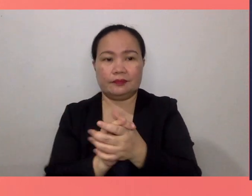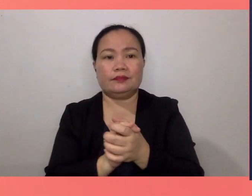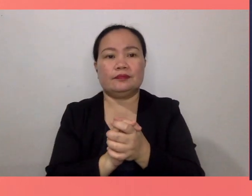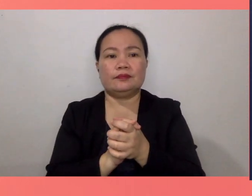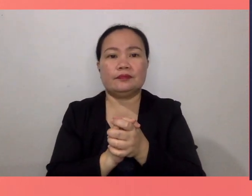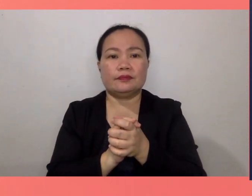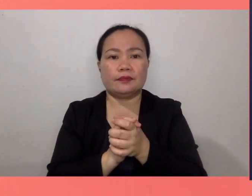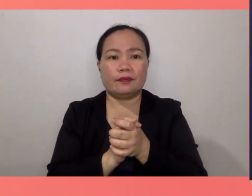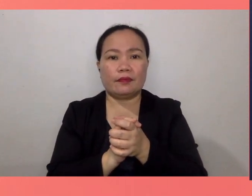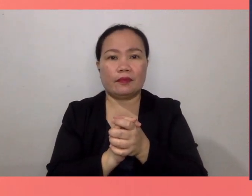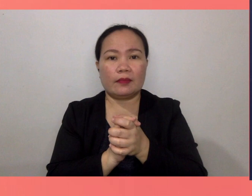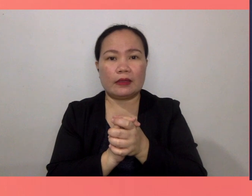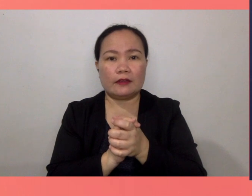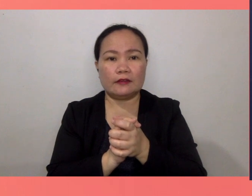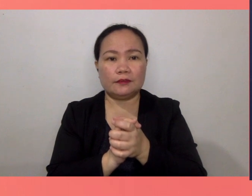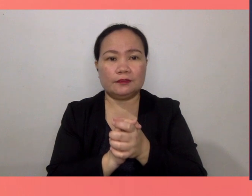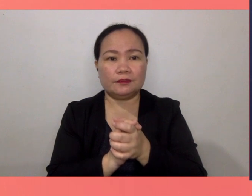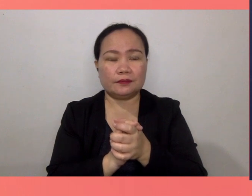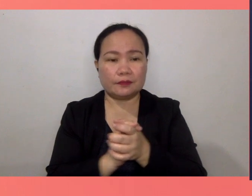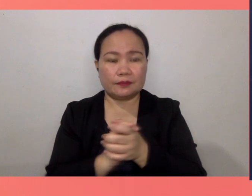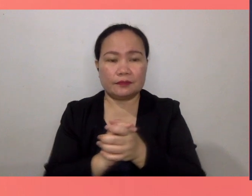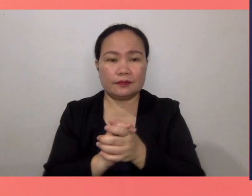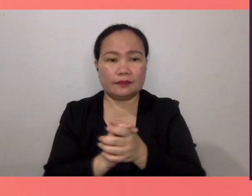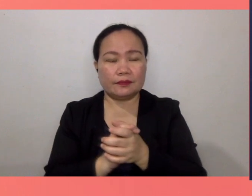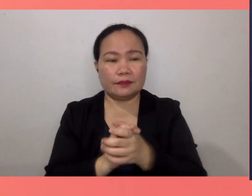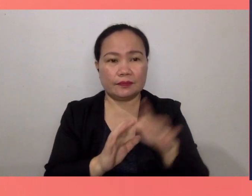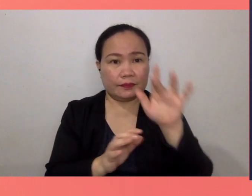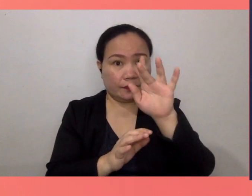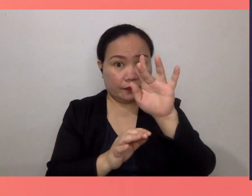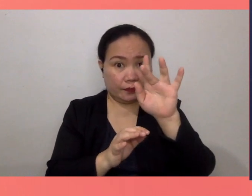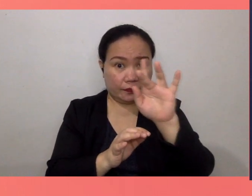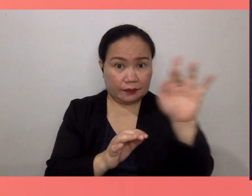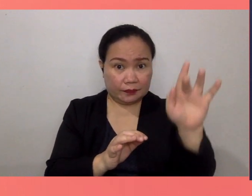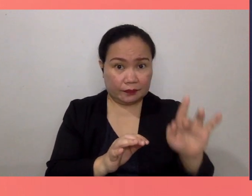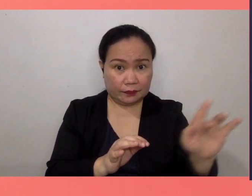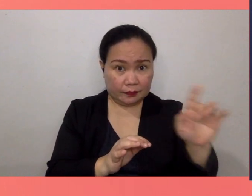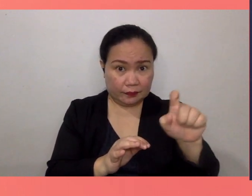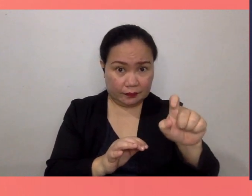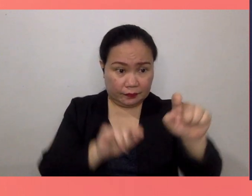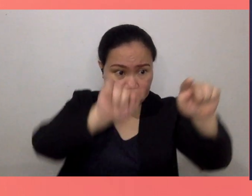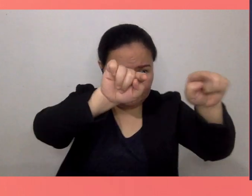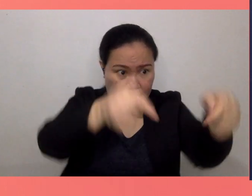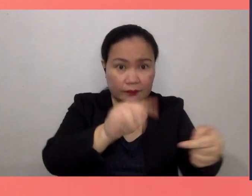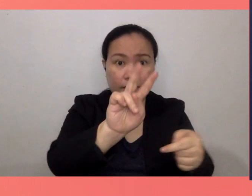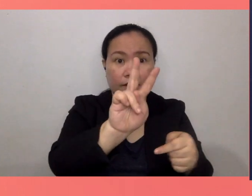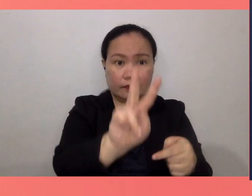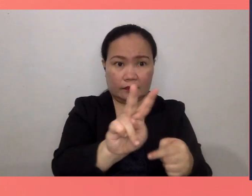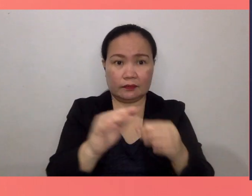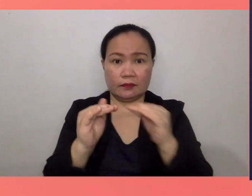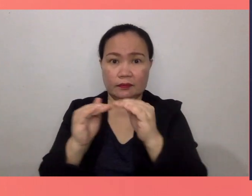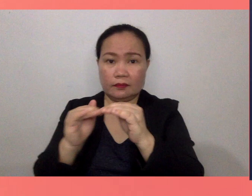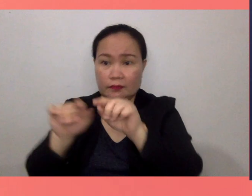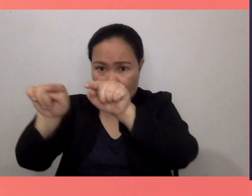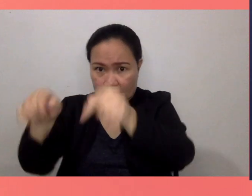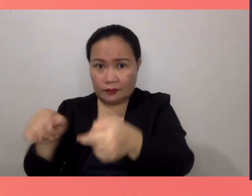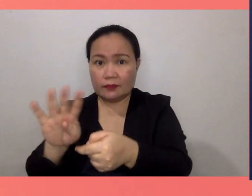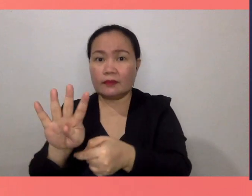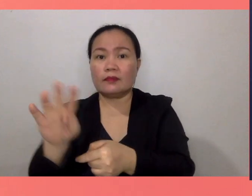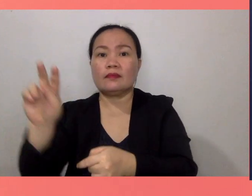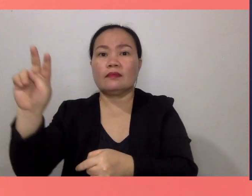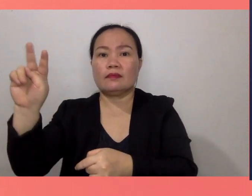to 4 squared. So square root of squared, so pwede natin squaring both